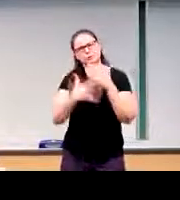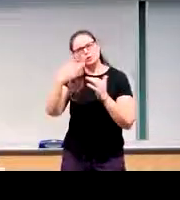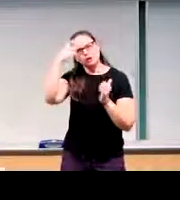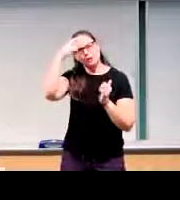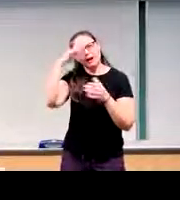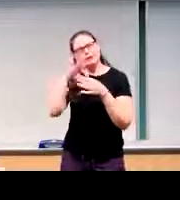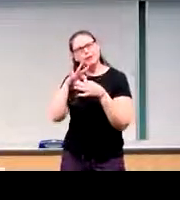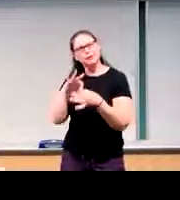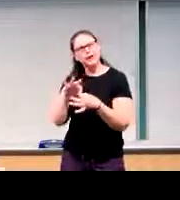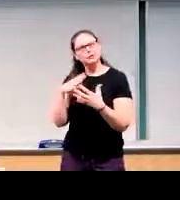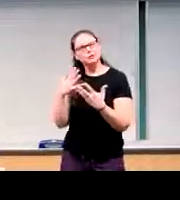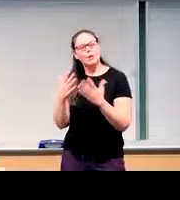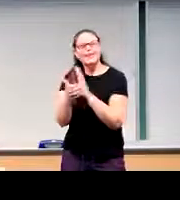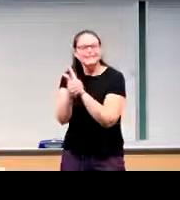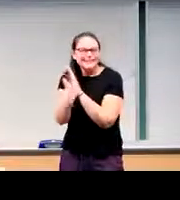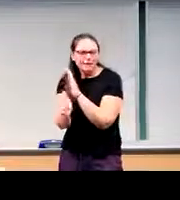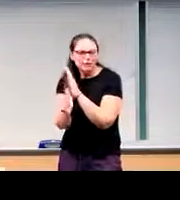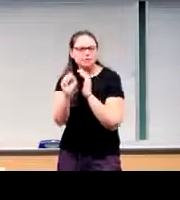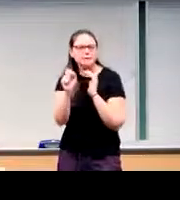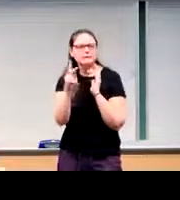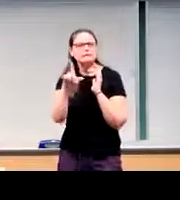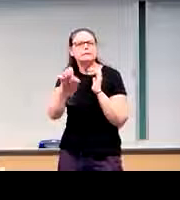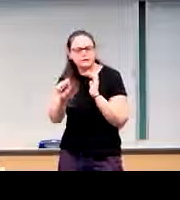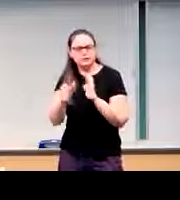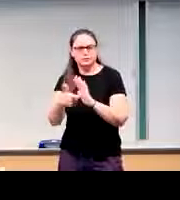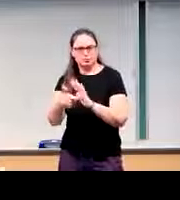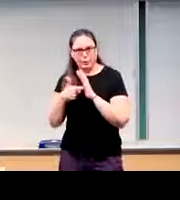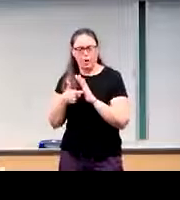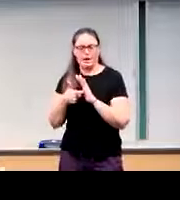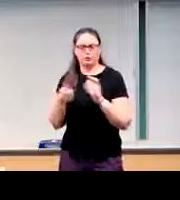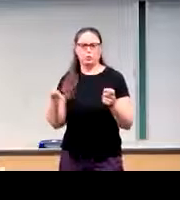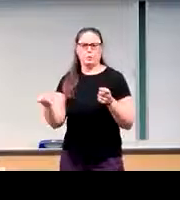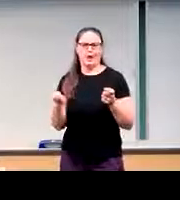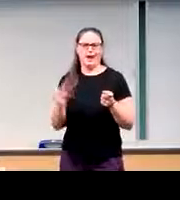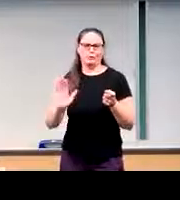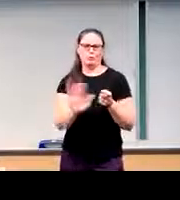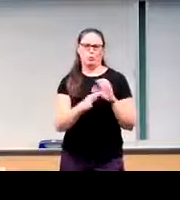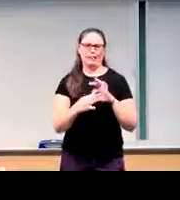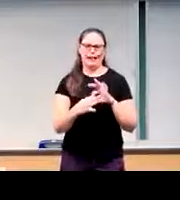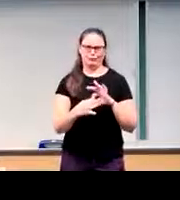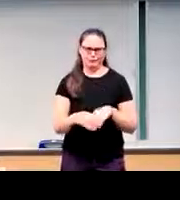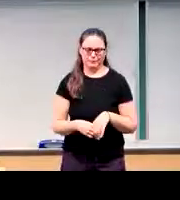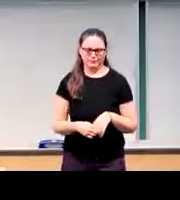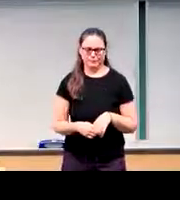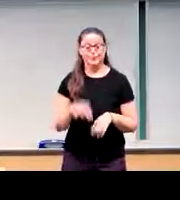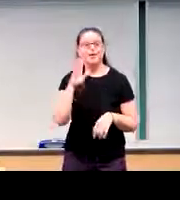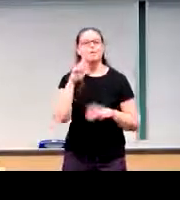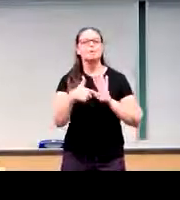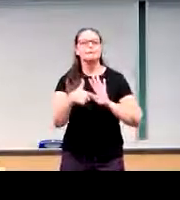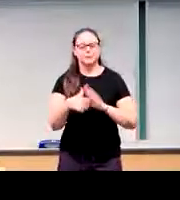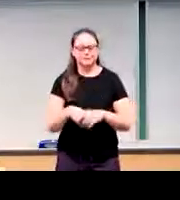the social skills required to manage social relationships. So for